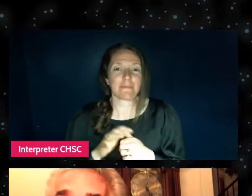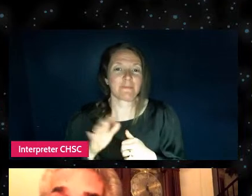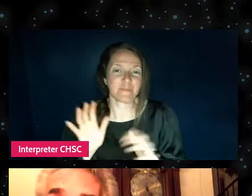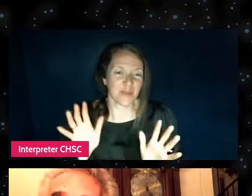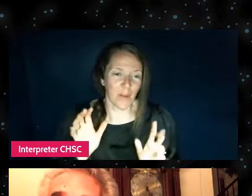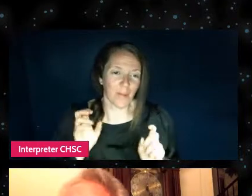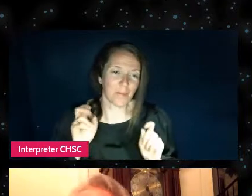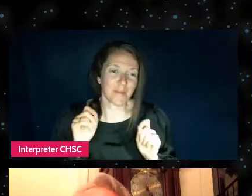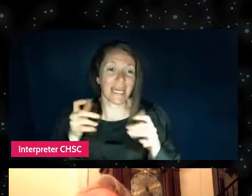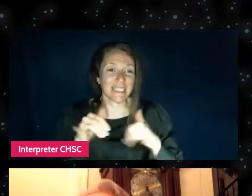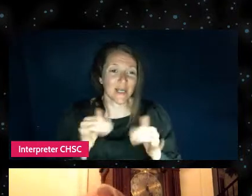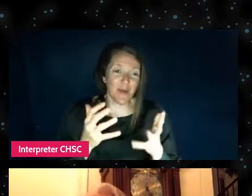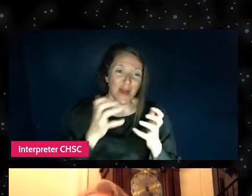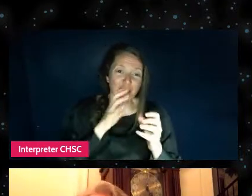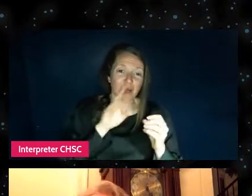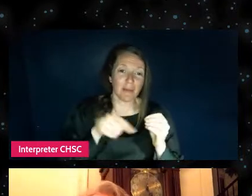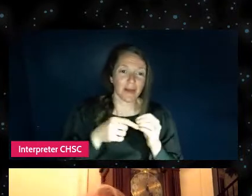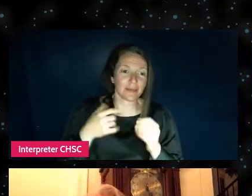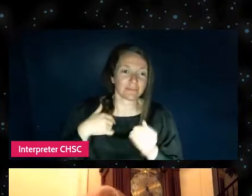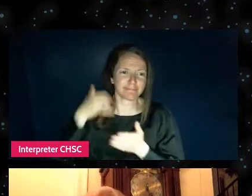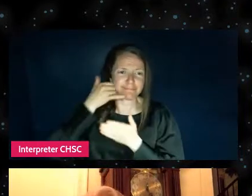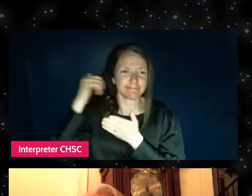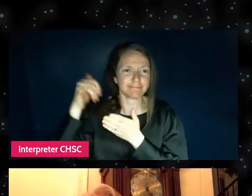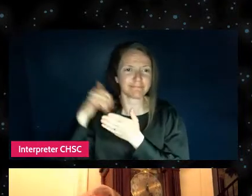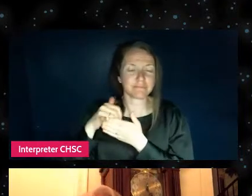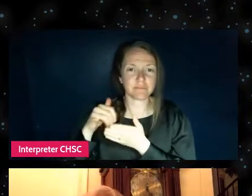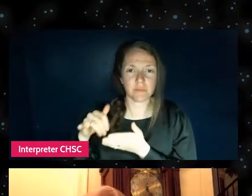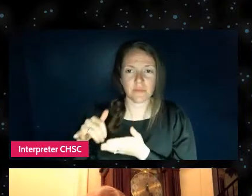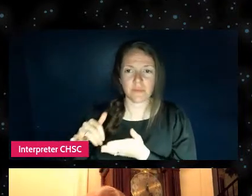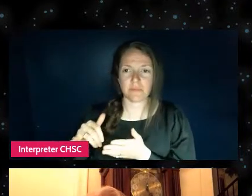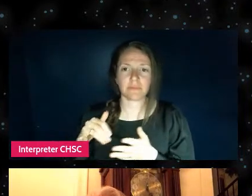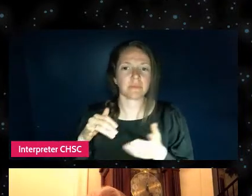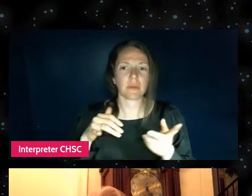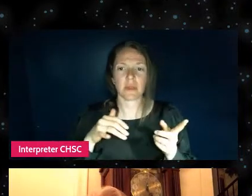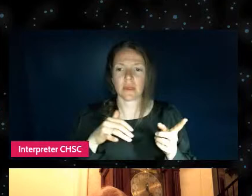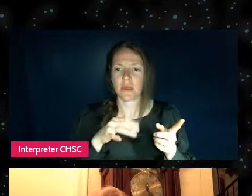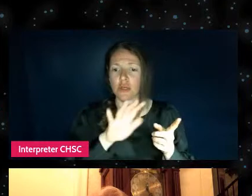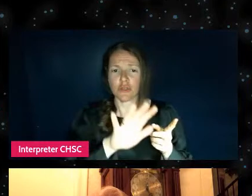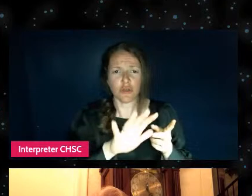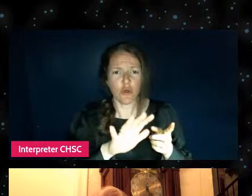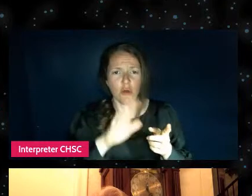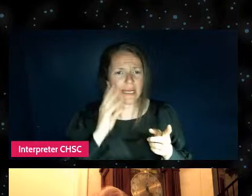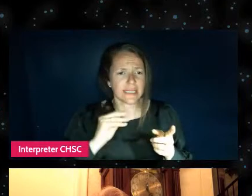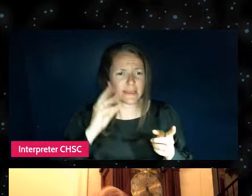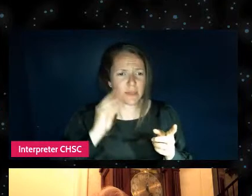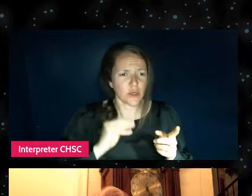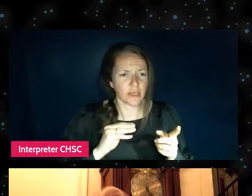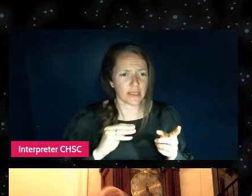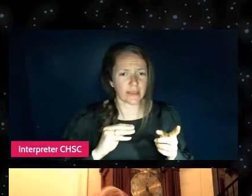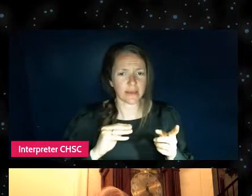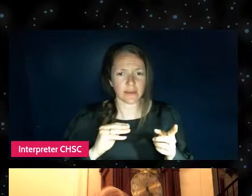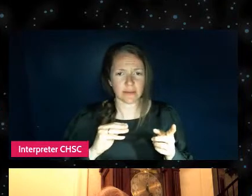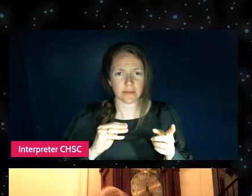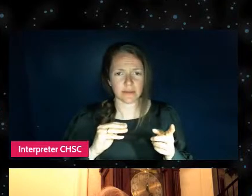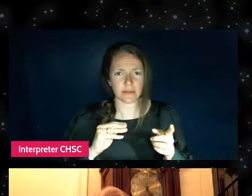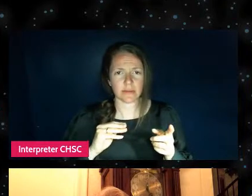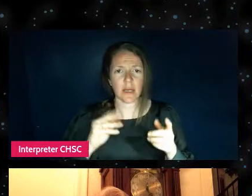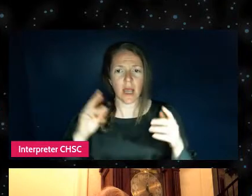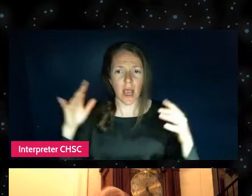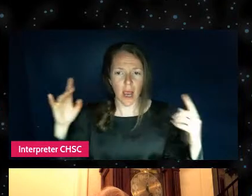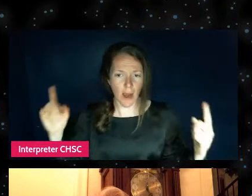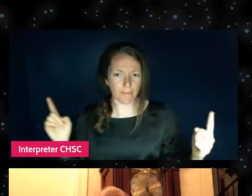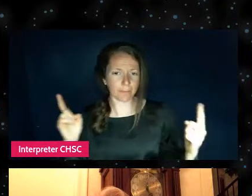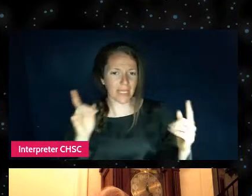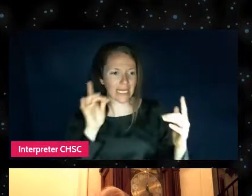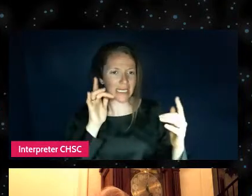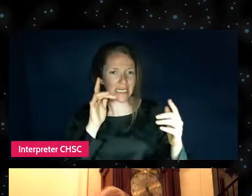do want to still talk to everybody else. So what was you all's experience of approaching performers